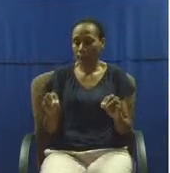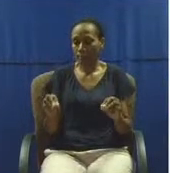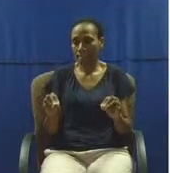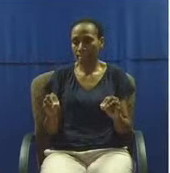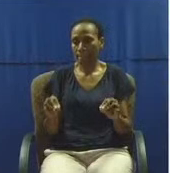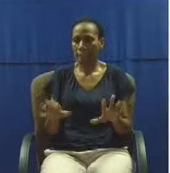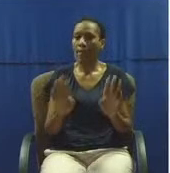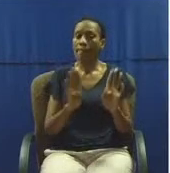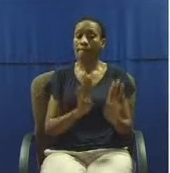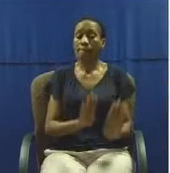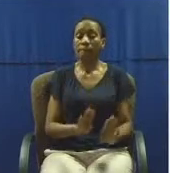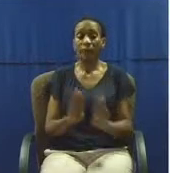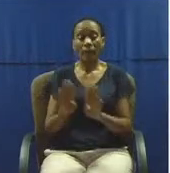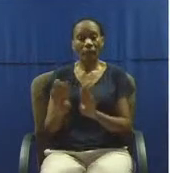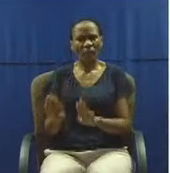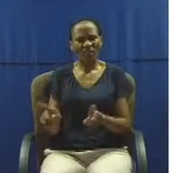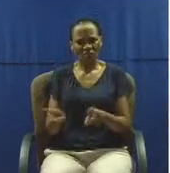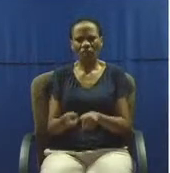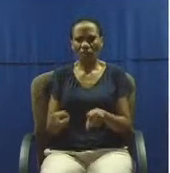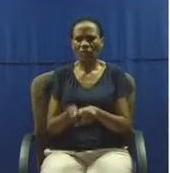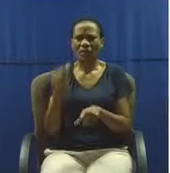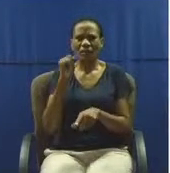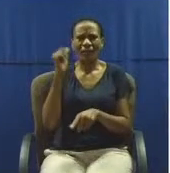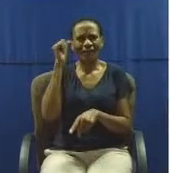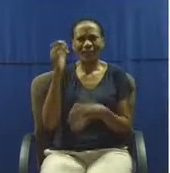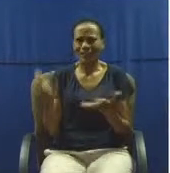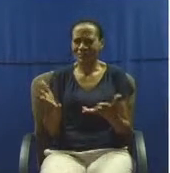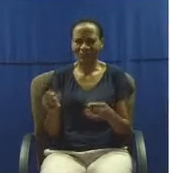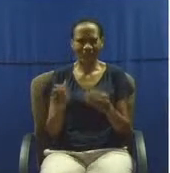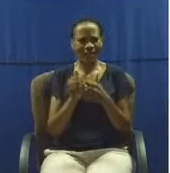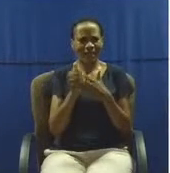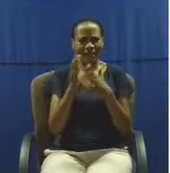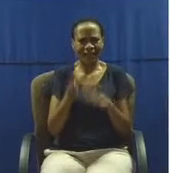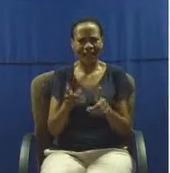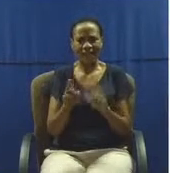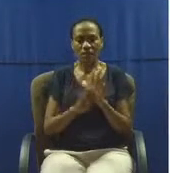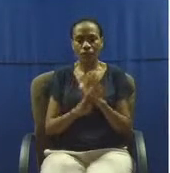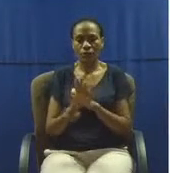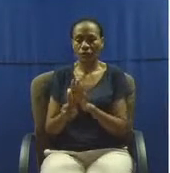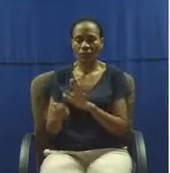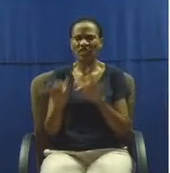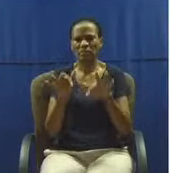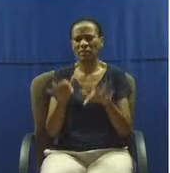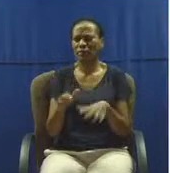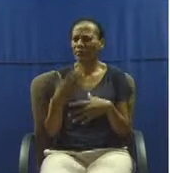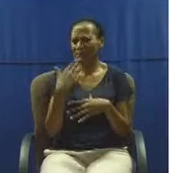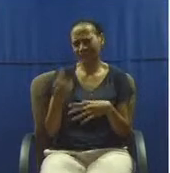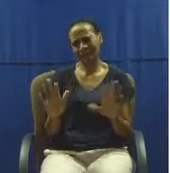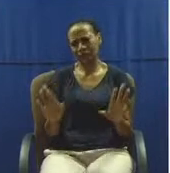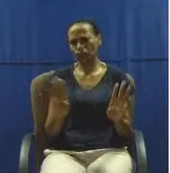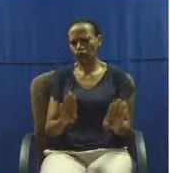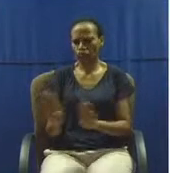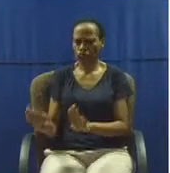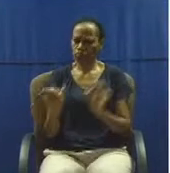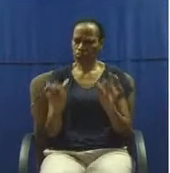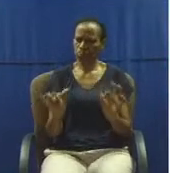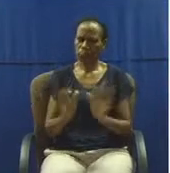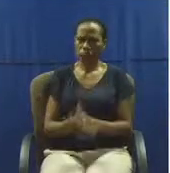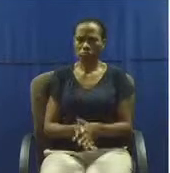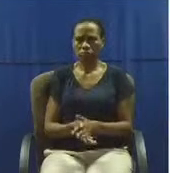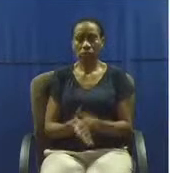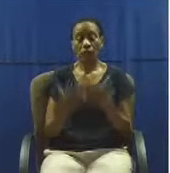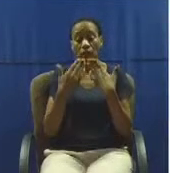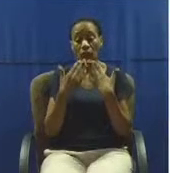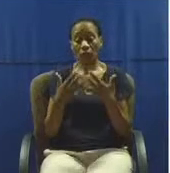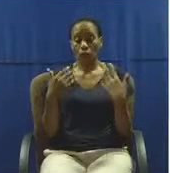and behave like the adults and the leaders of our parties, representatives of our people here in this chamber. Thank you very